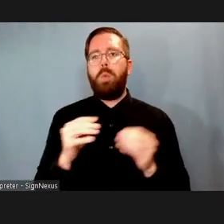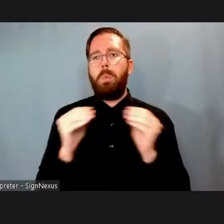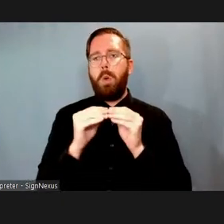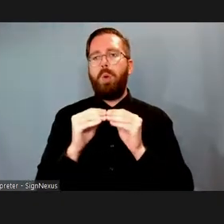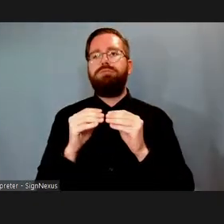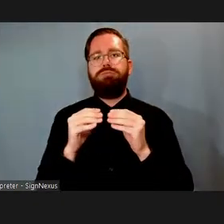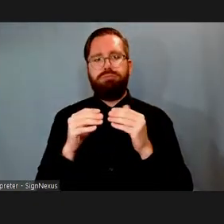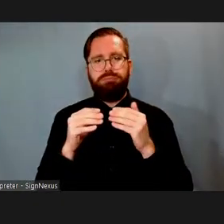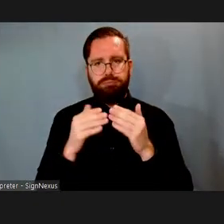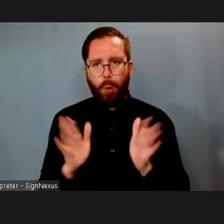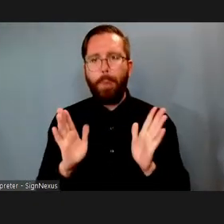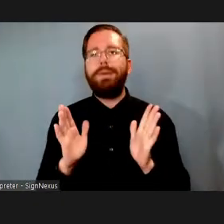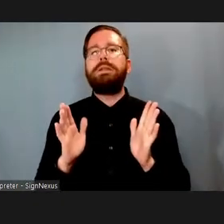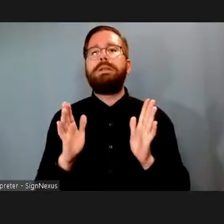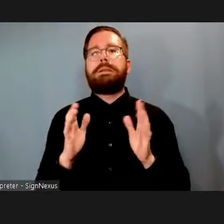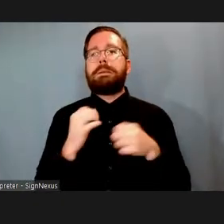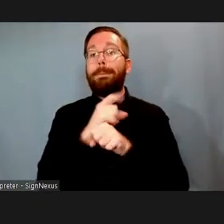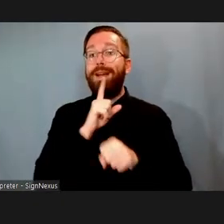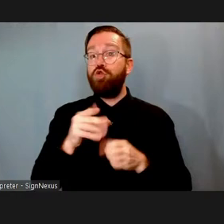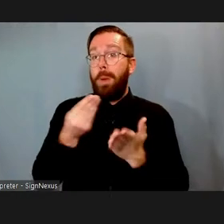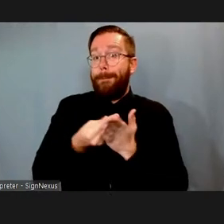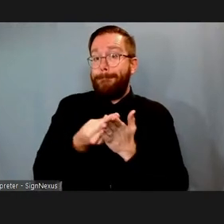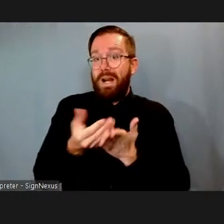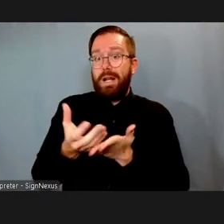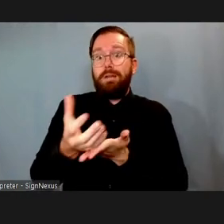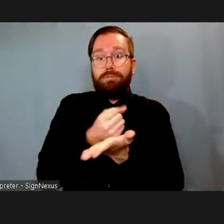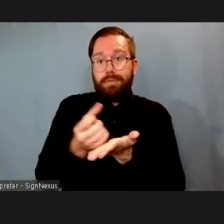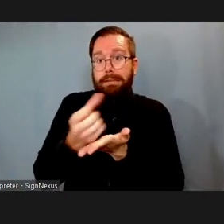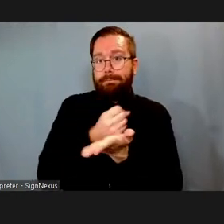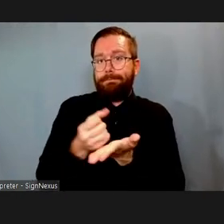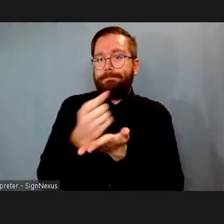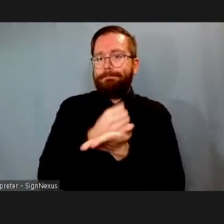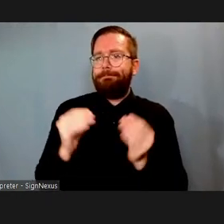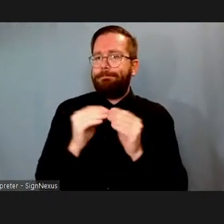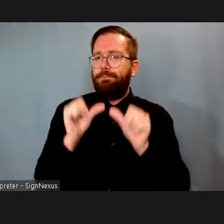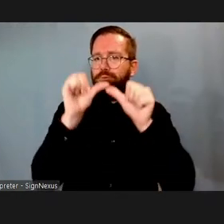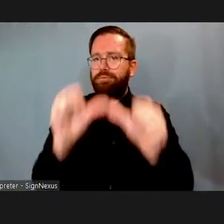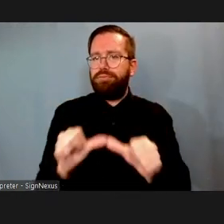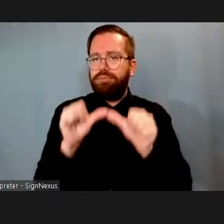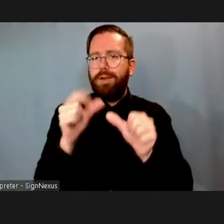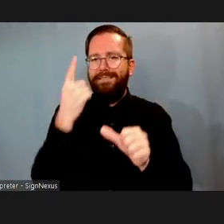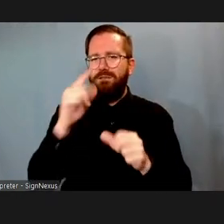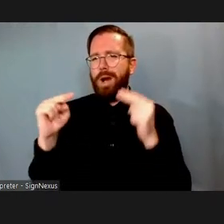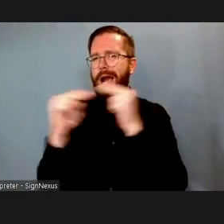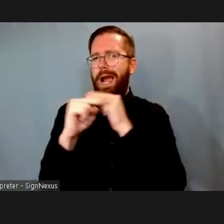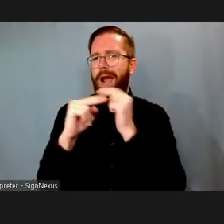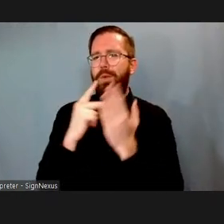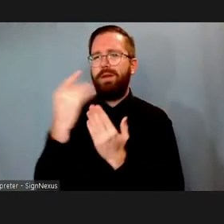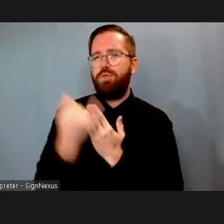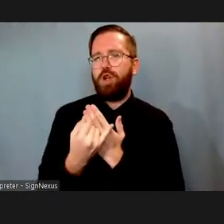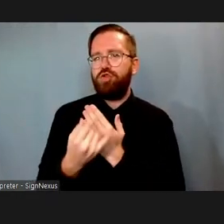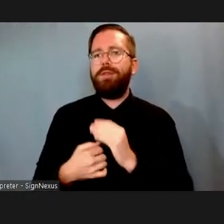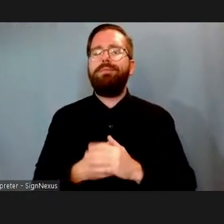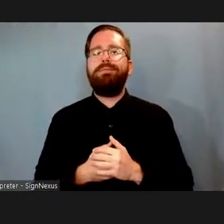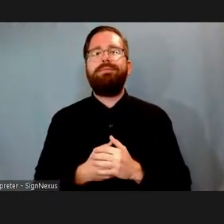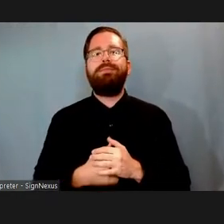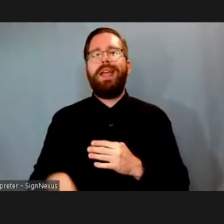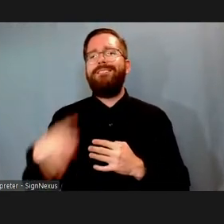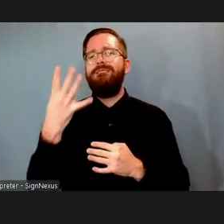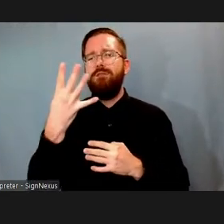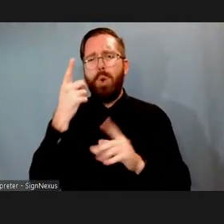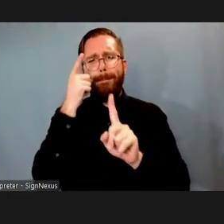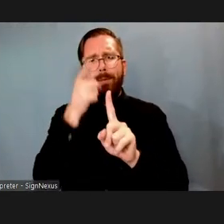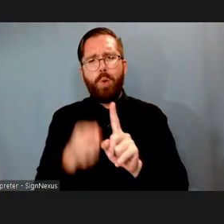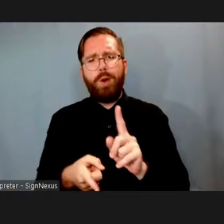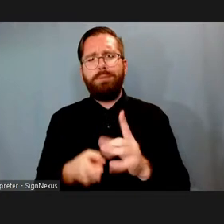local recurring funding source for mta's capital projects the purpose and need are refined through four objectives to